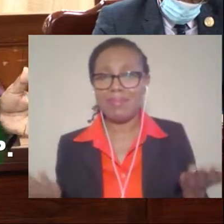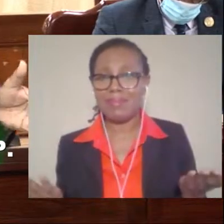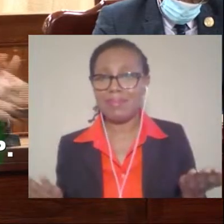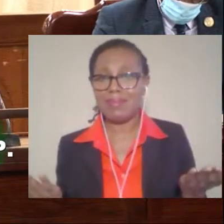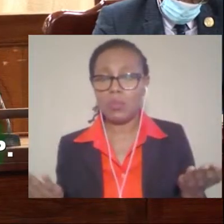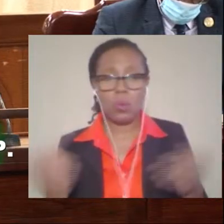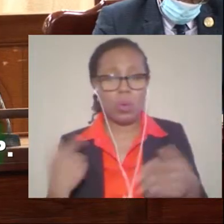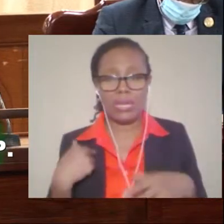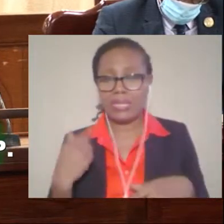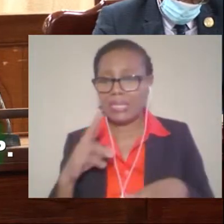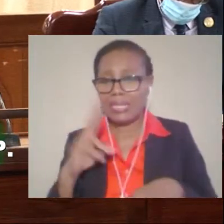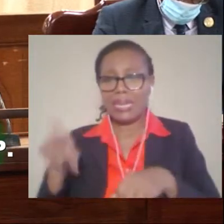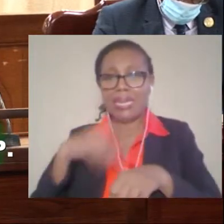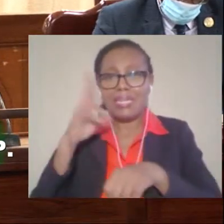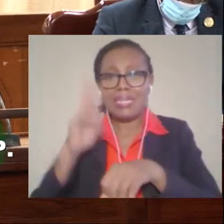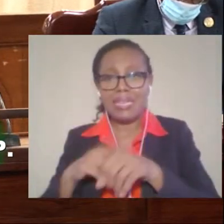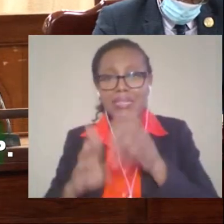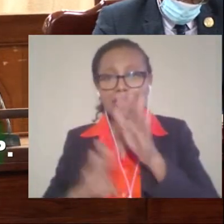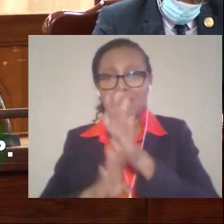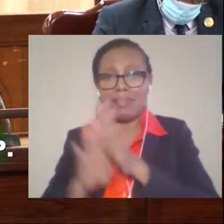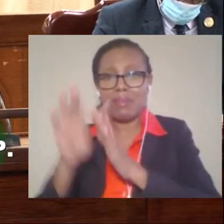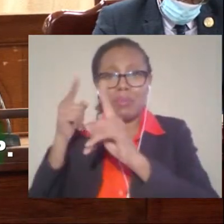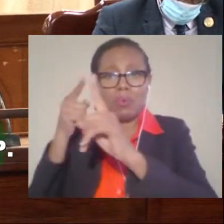goals. To me,